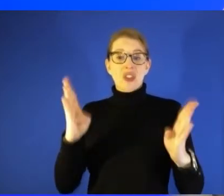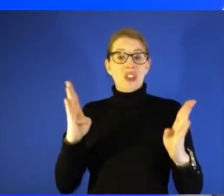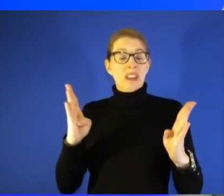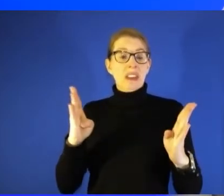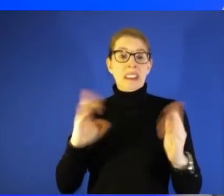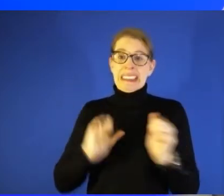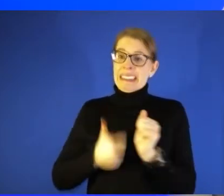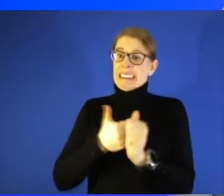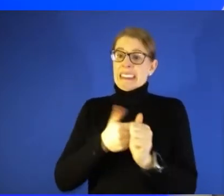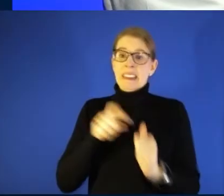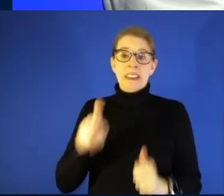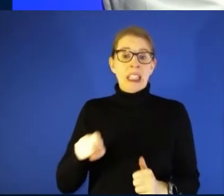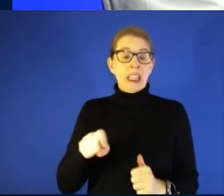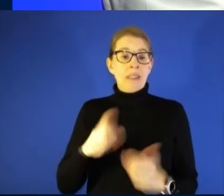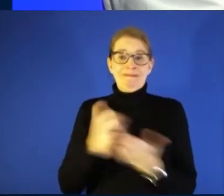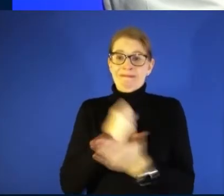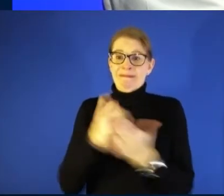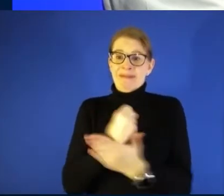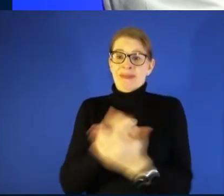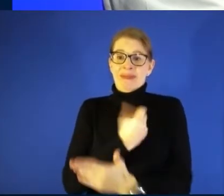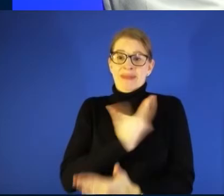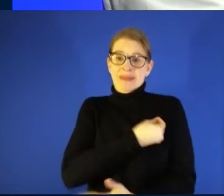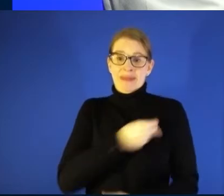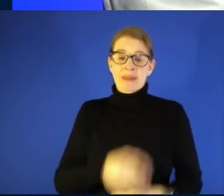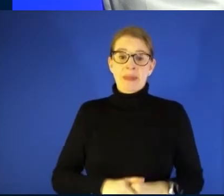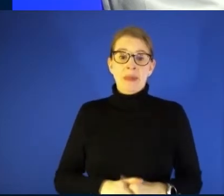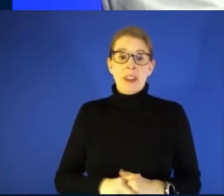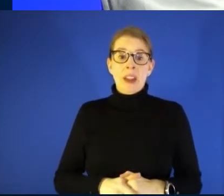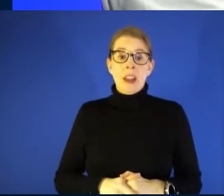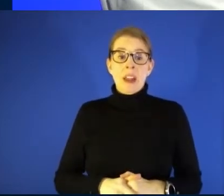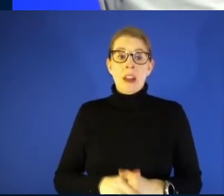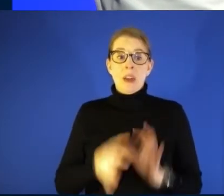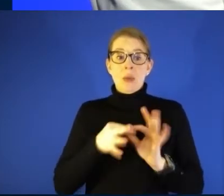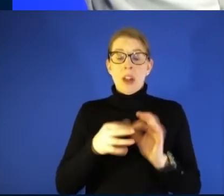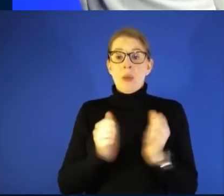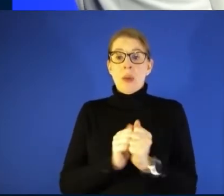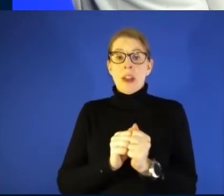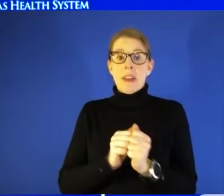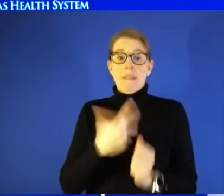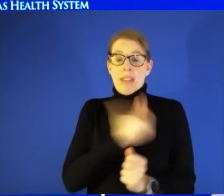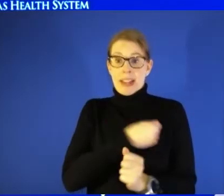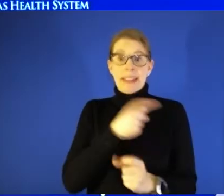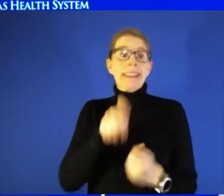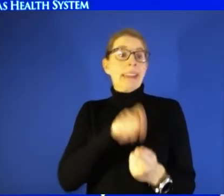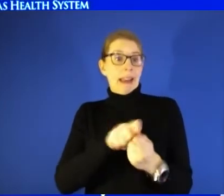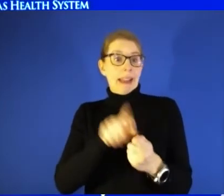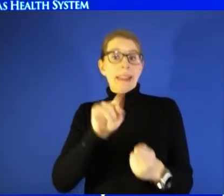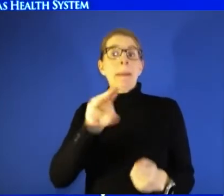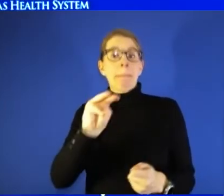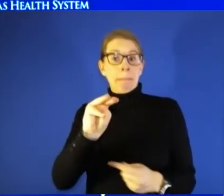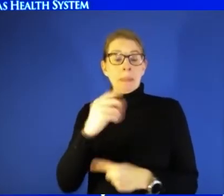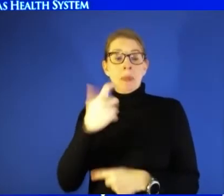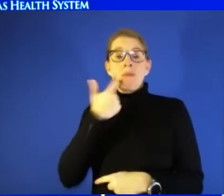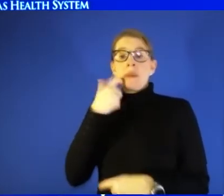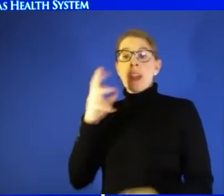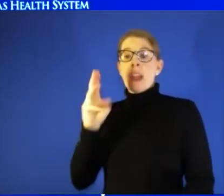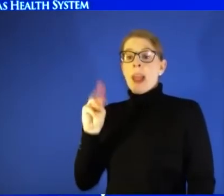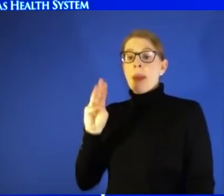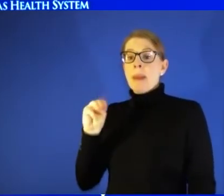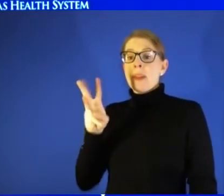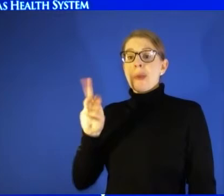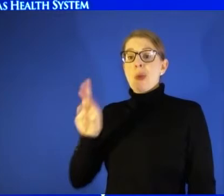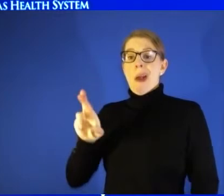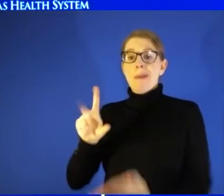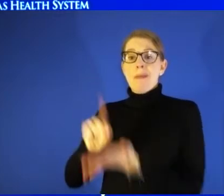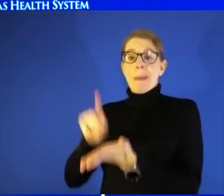in vaccination rates for those. And kids. on the point of vaccination, exactly, Tim. I see there was a recent MMWR that was published. So